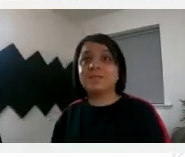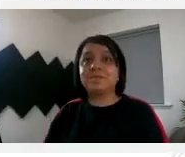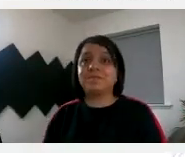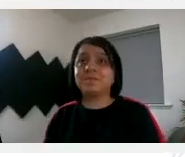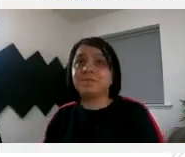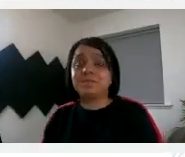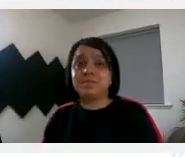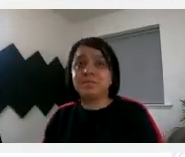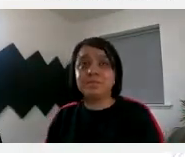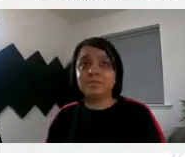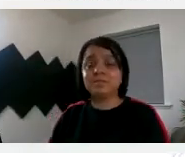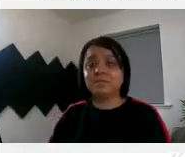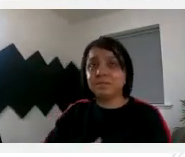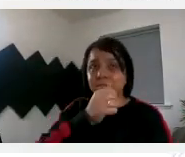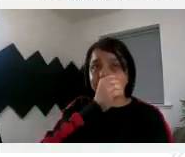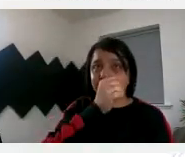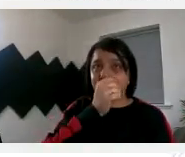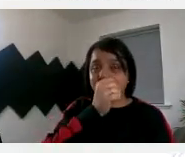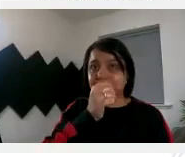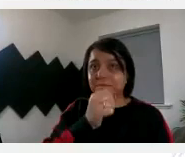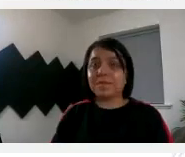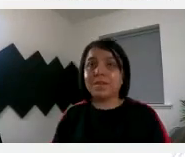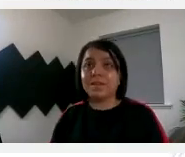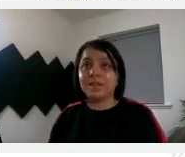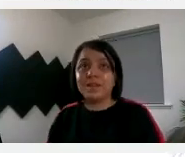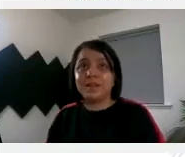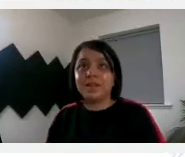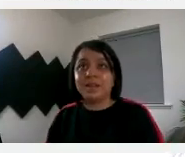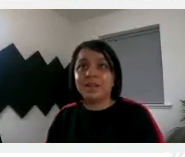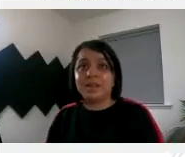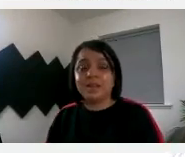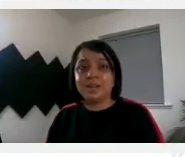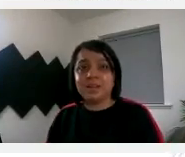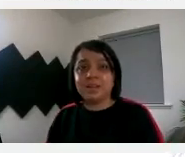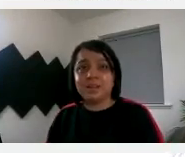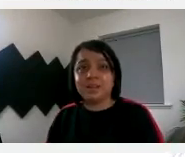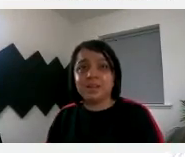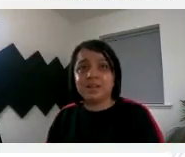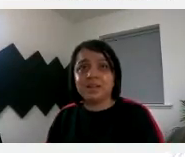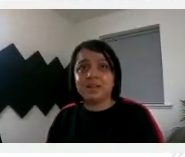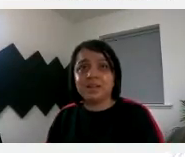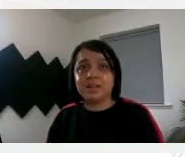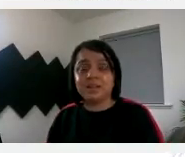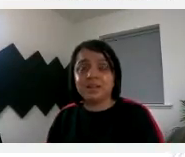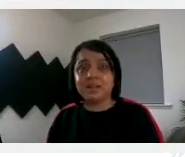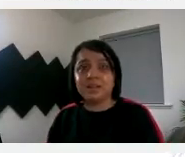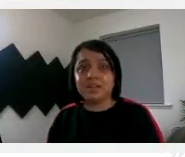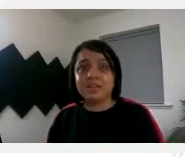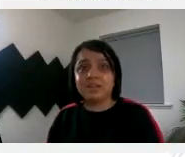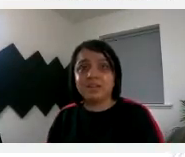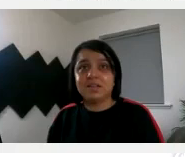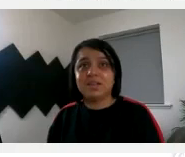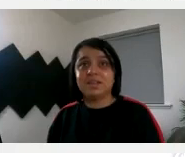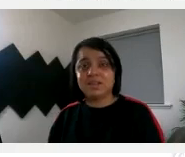after the Nigerian family, it's a South Indian family. And then just opposite the South Indian family, it's a Chinese family,